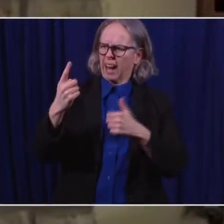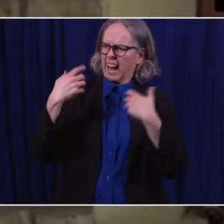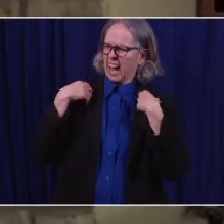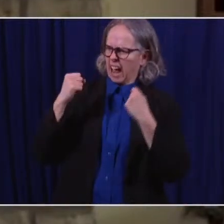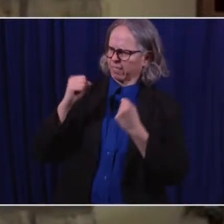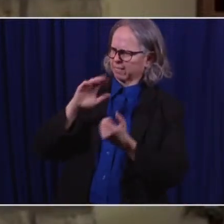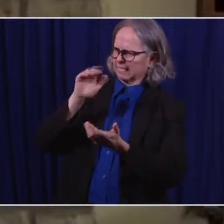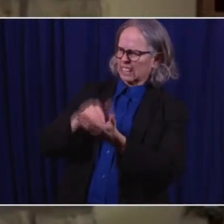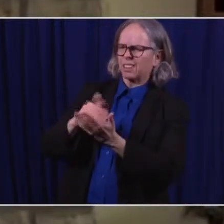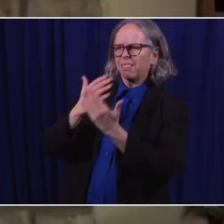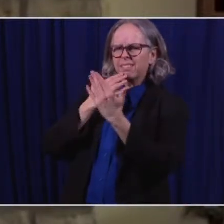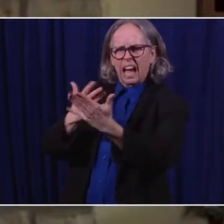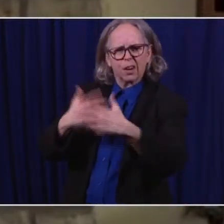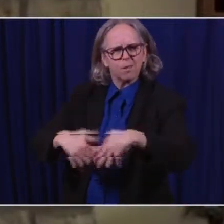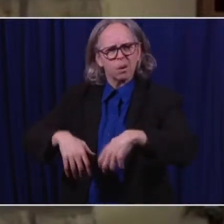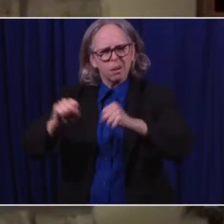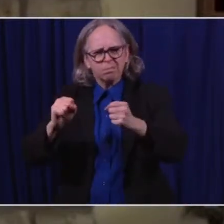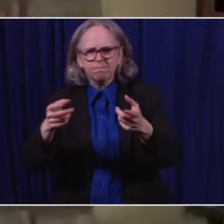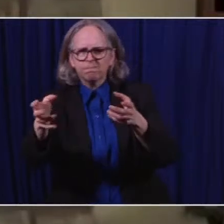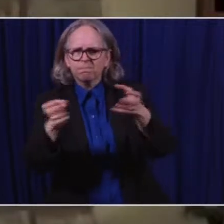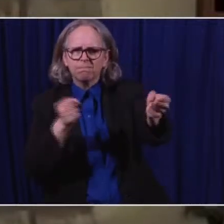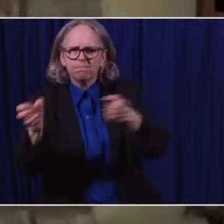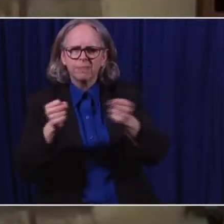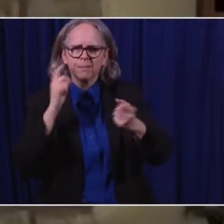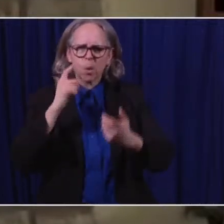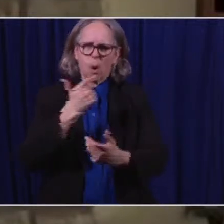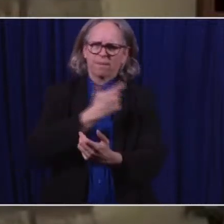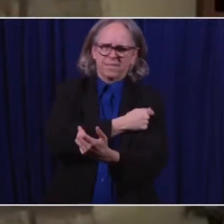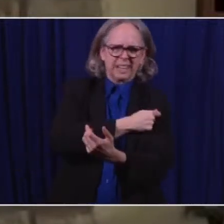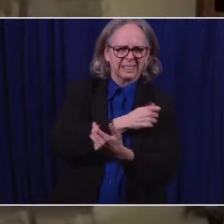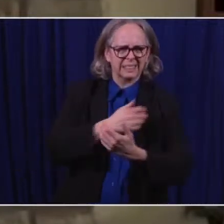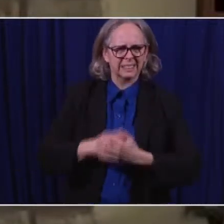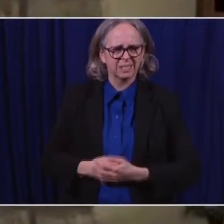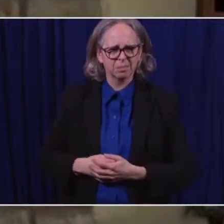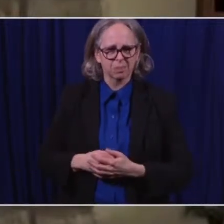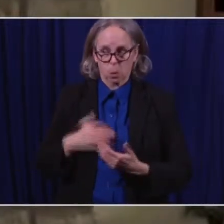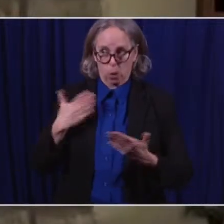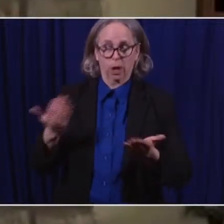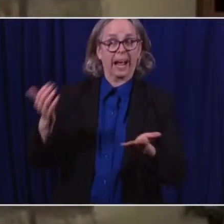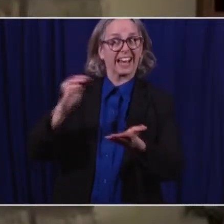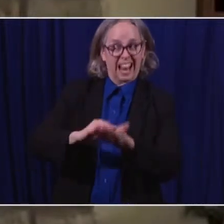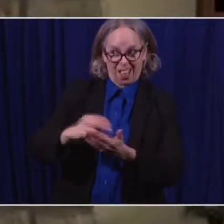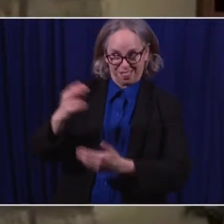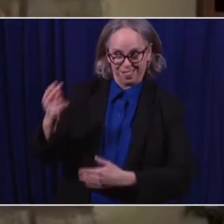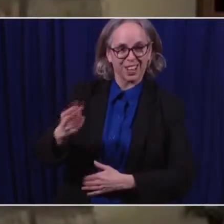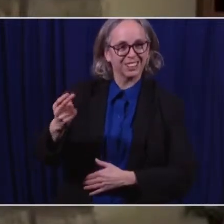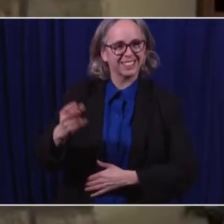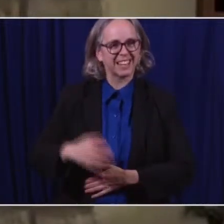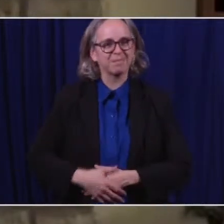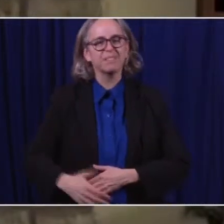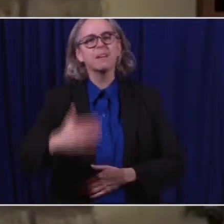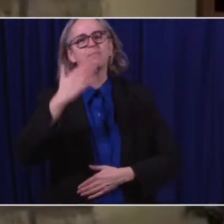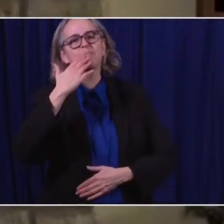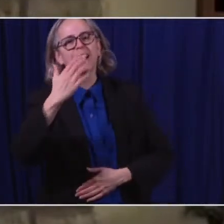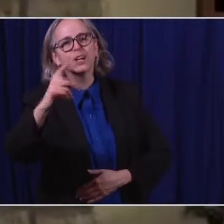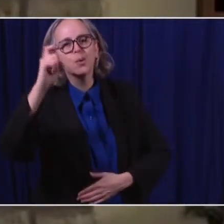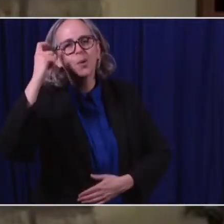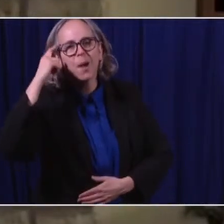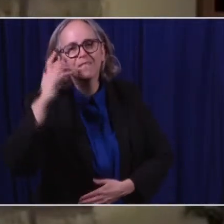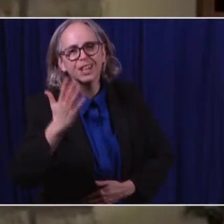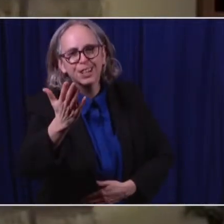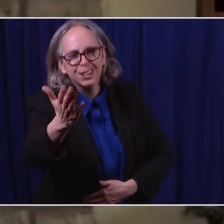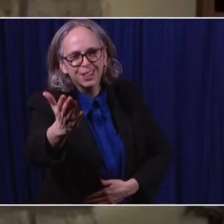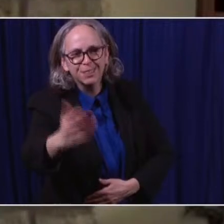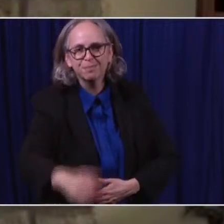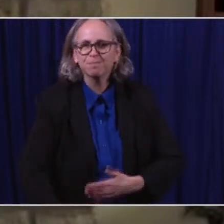And we'll see some people back Thursday. Thank you, Governor. Yes, thank you. Thank you. We're going